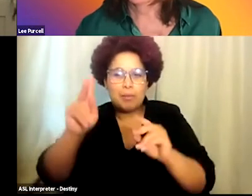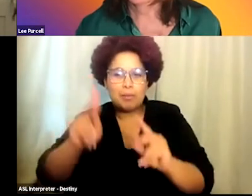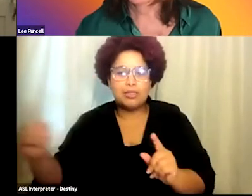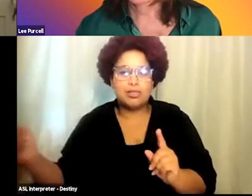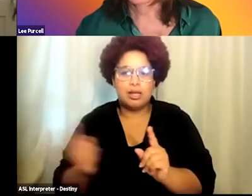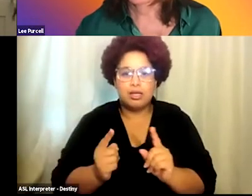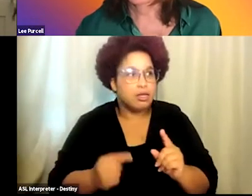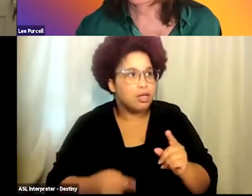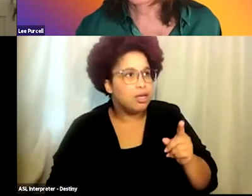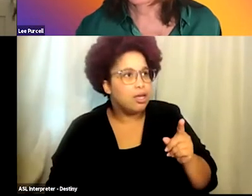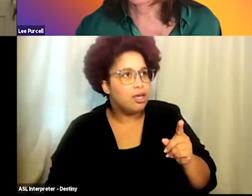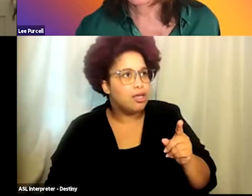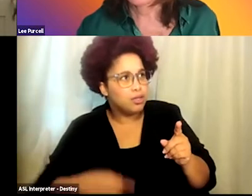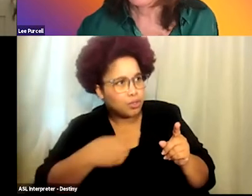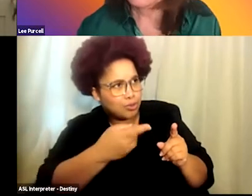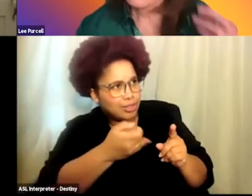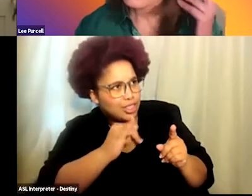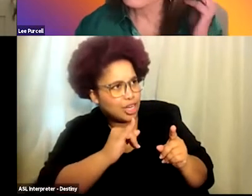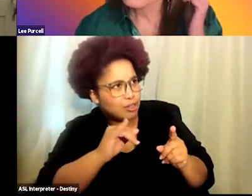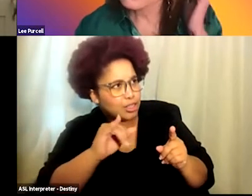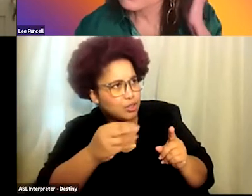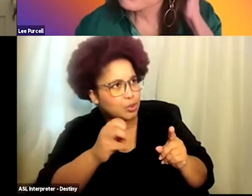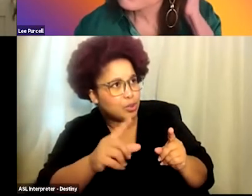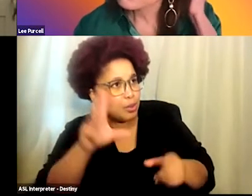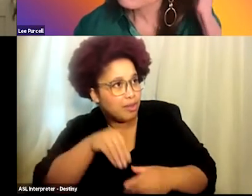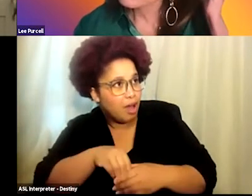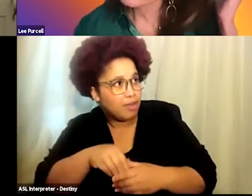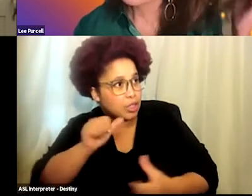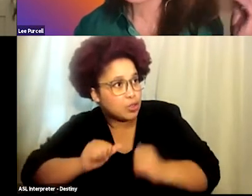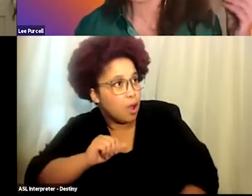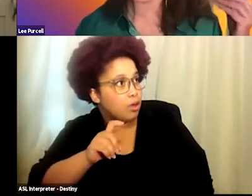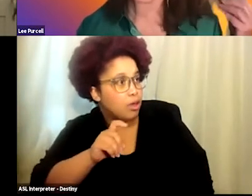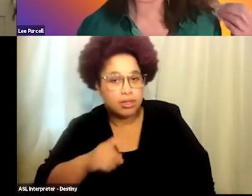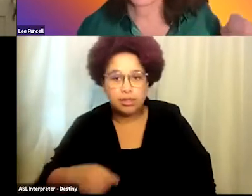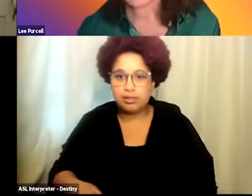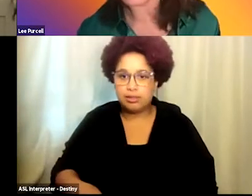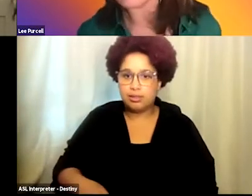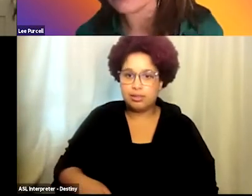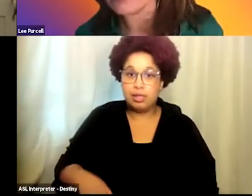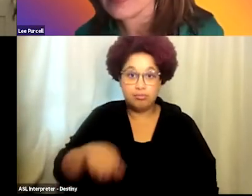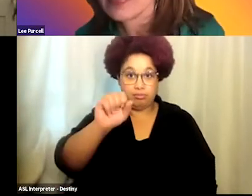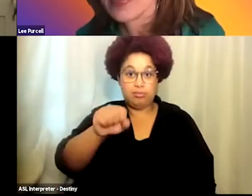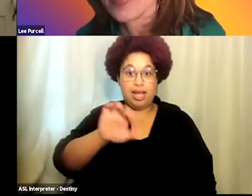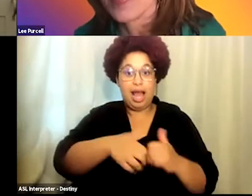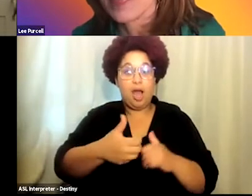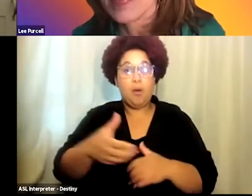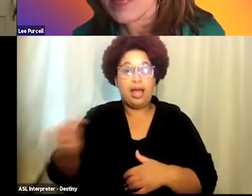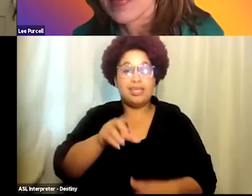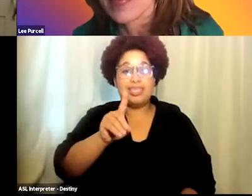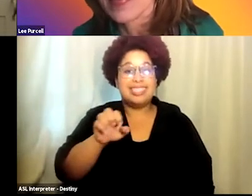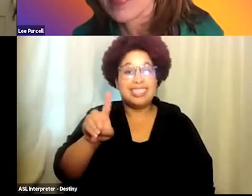to you and said, "Are you Geri Jewell? Do you want to be in this series?" Is that? Yes, that's how I got